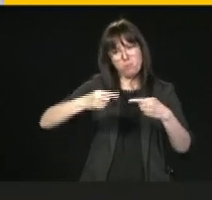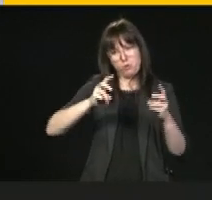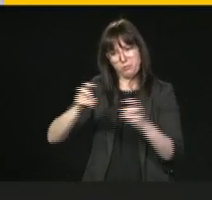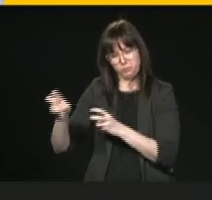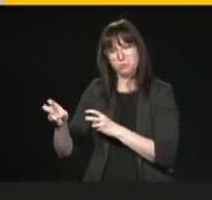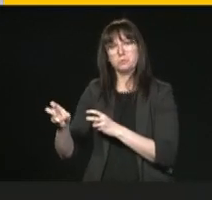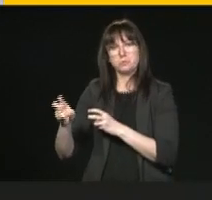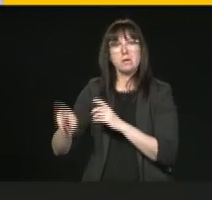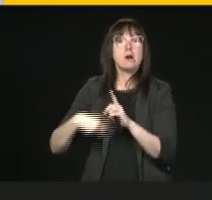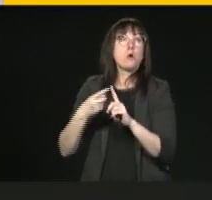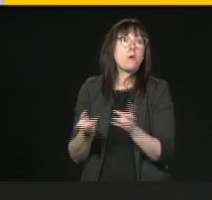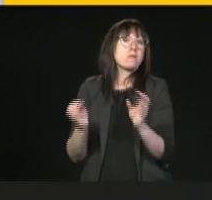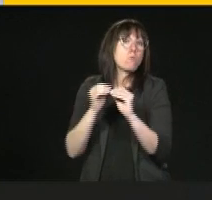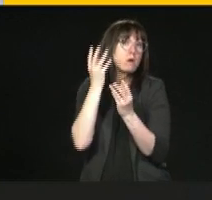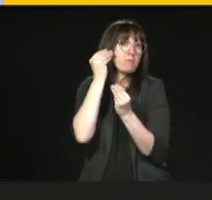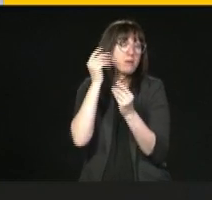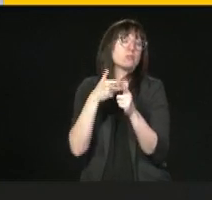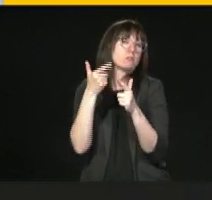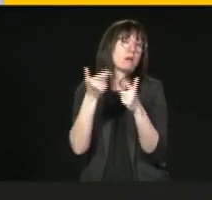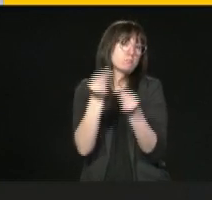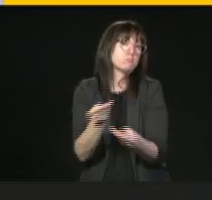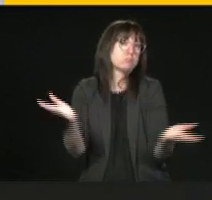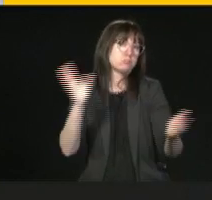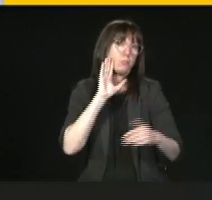have more information, we'll share it.